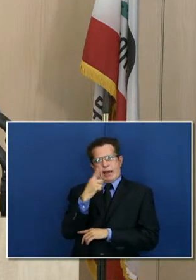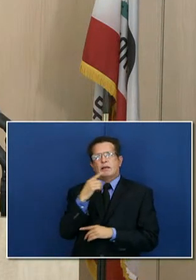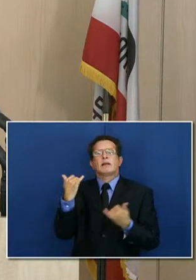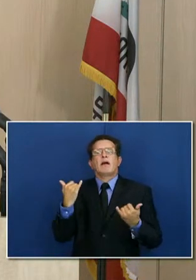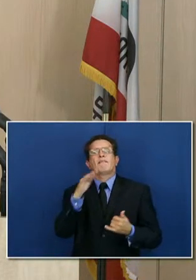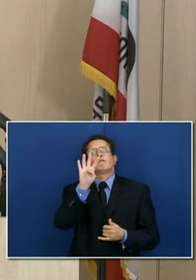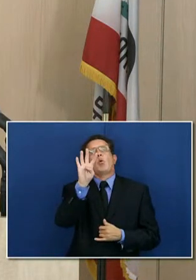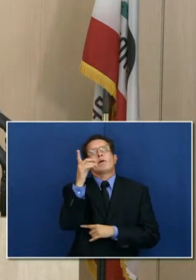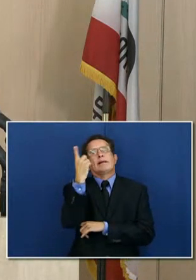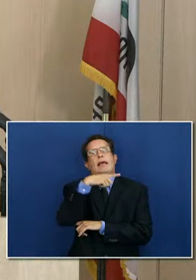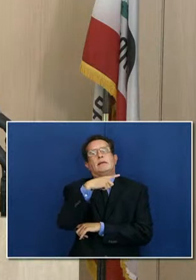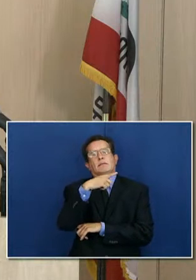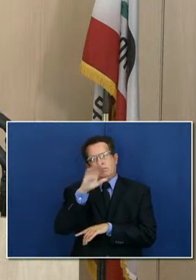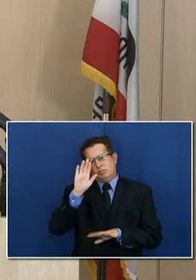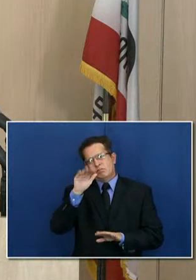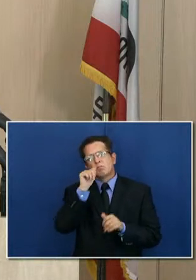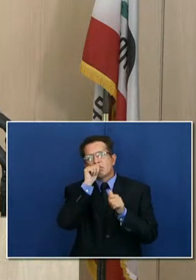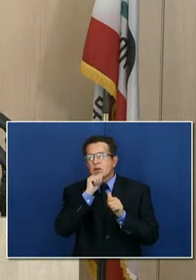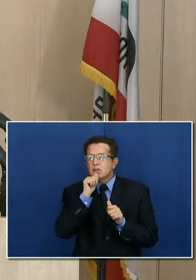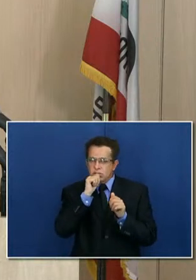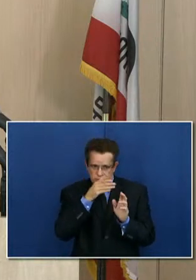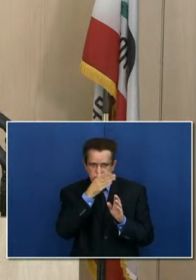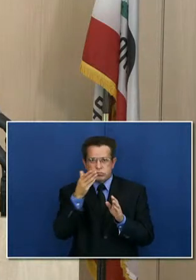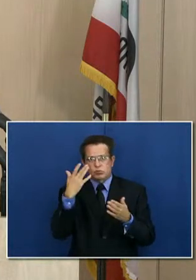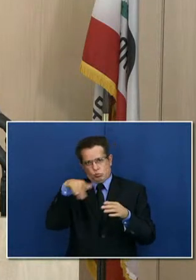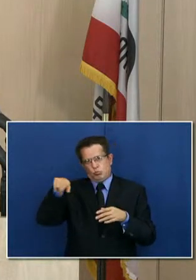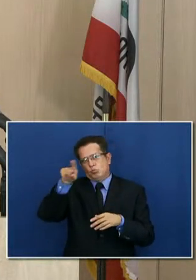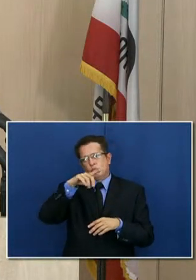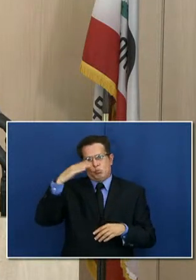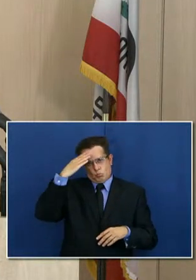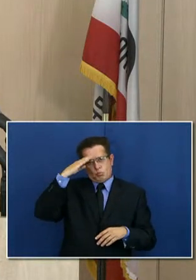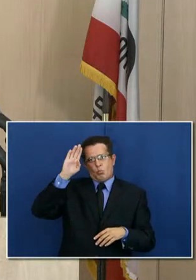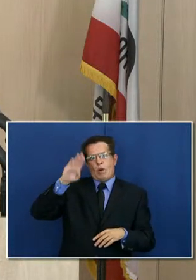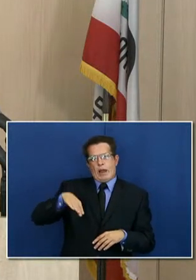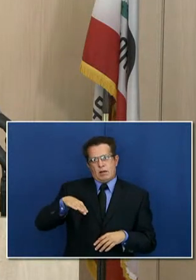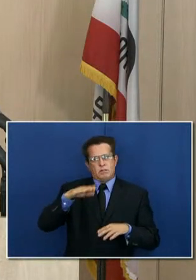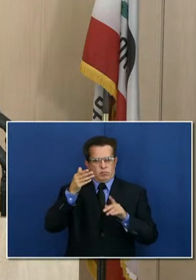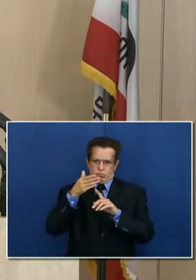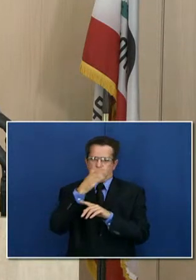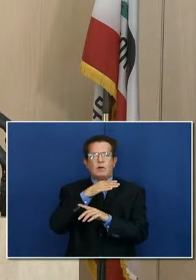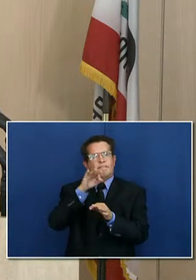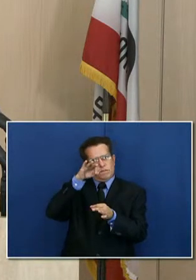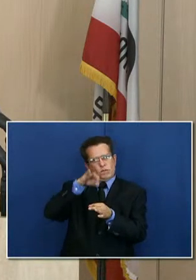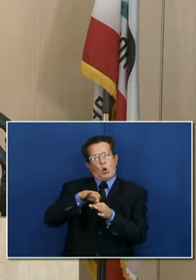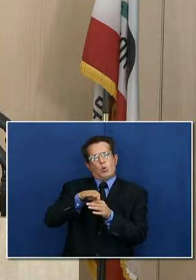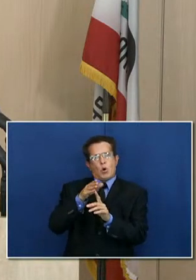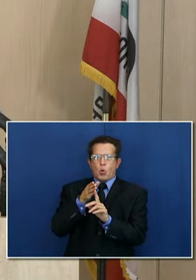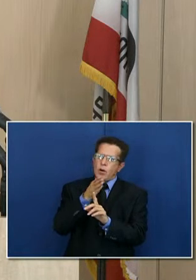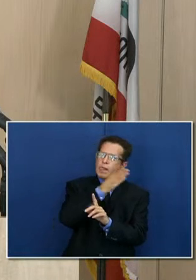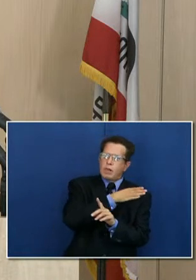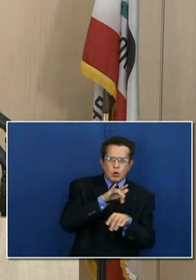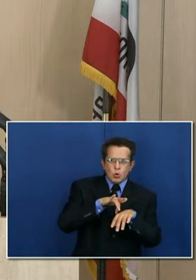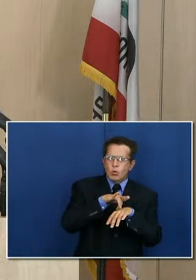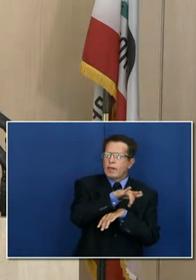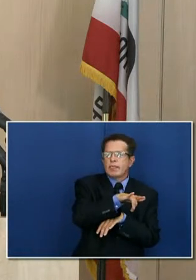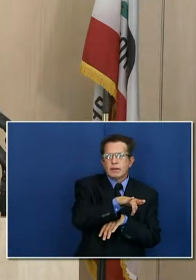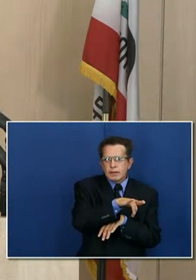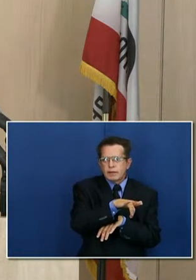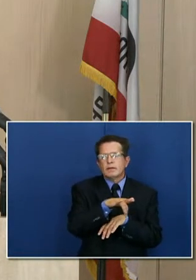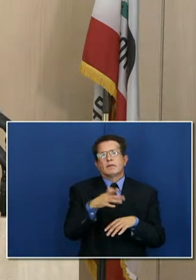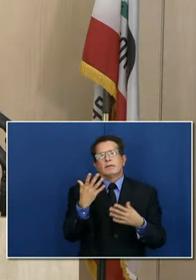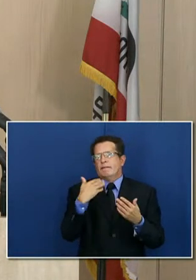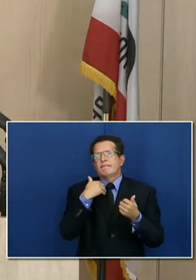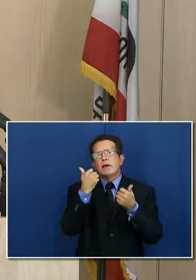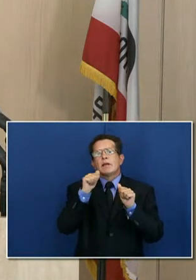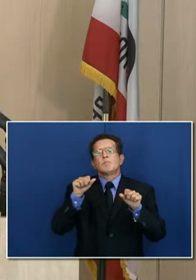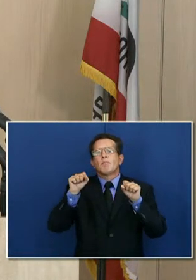voters should know that. We want voters to be well informed about that. We want voters to vote early and to avoid any